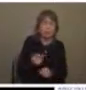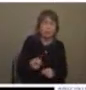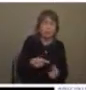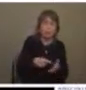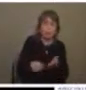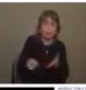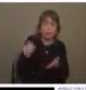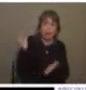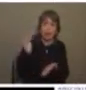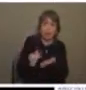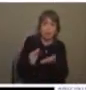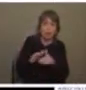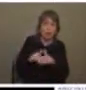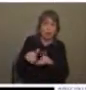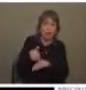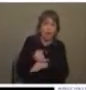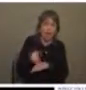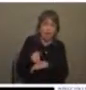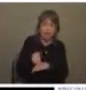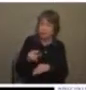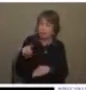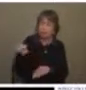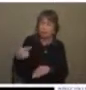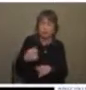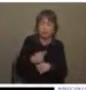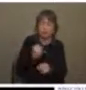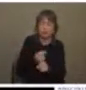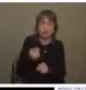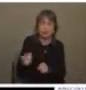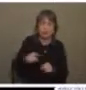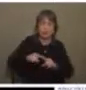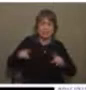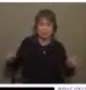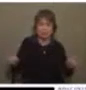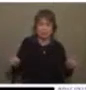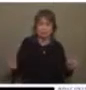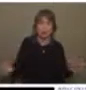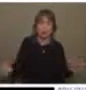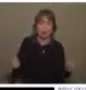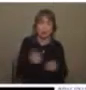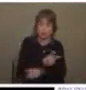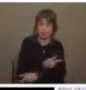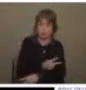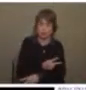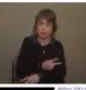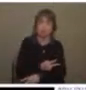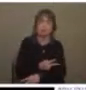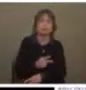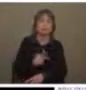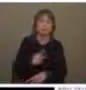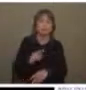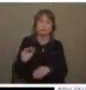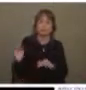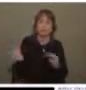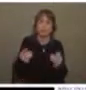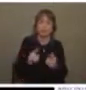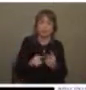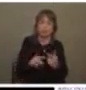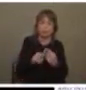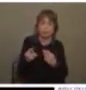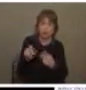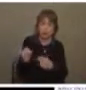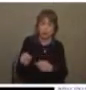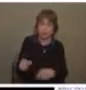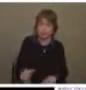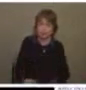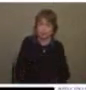working conditions is just going to increase that gap. When you lower the red bar, you're not doing anything to the blue bar other than increasing the gap for the average Puerto Rican that can